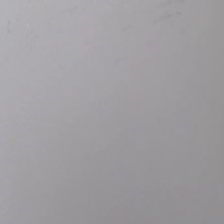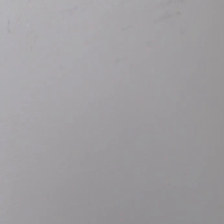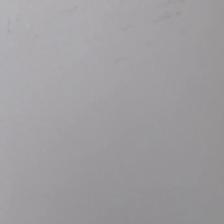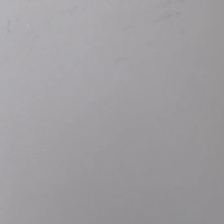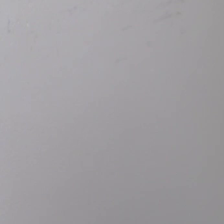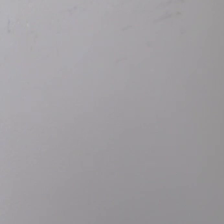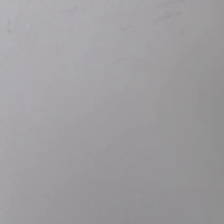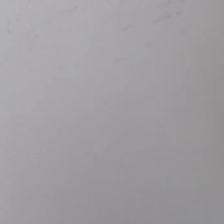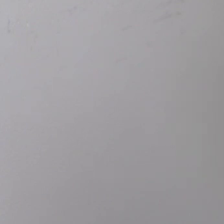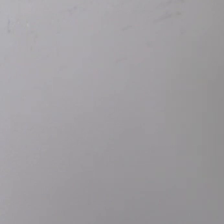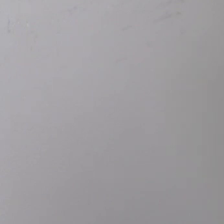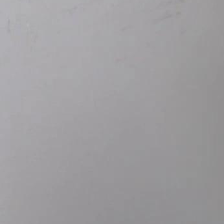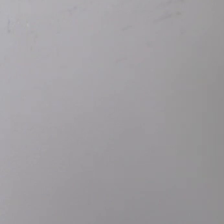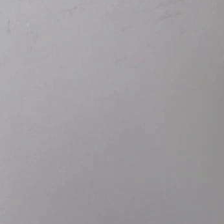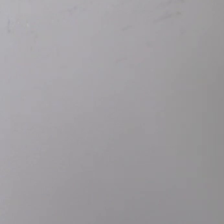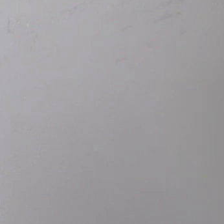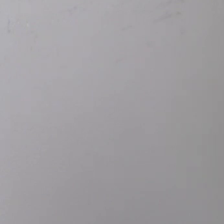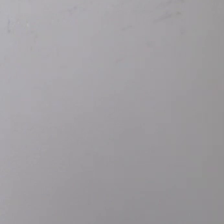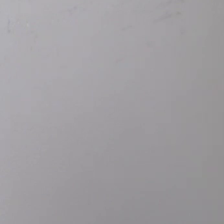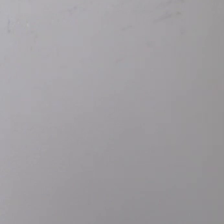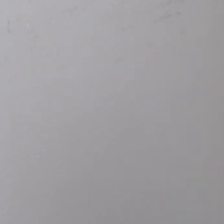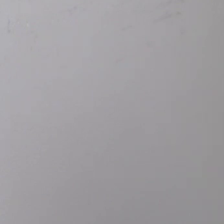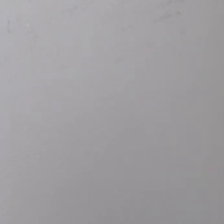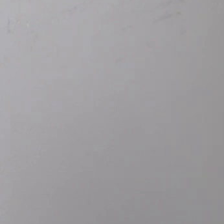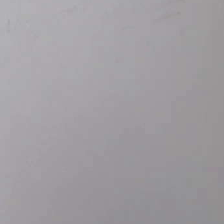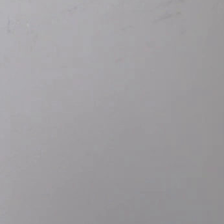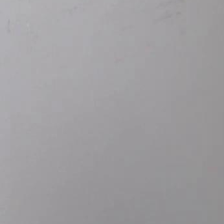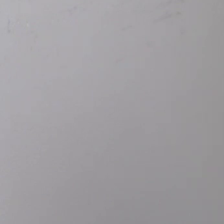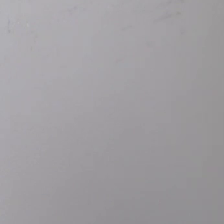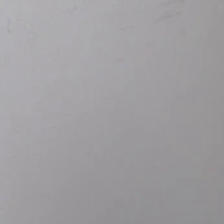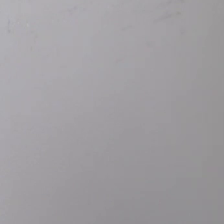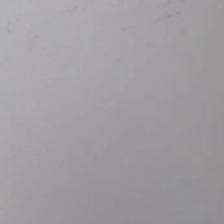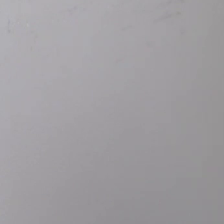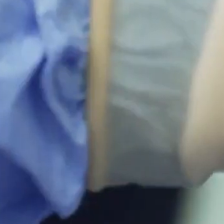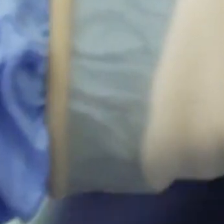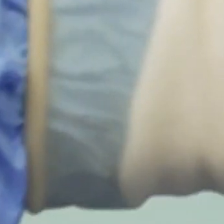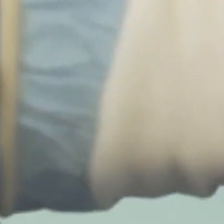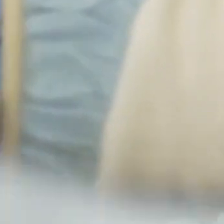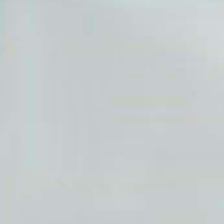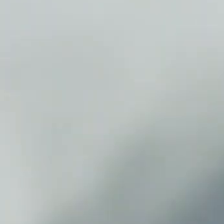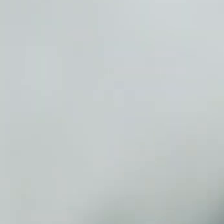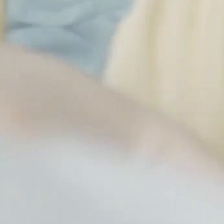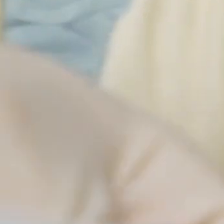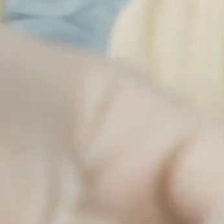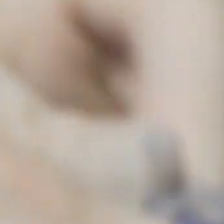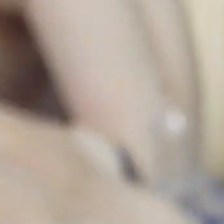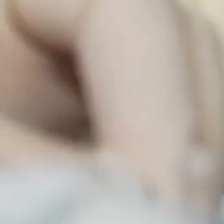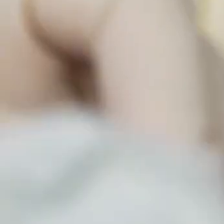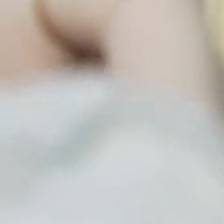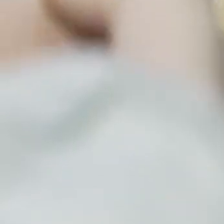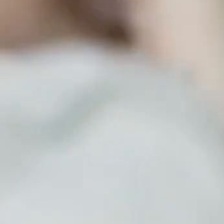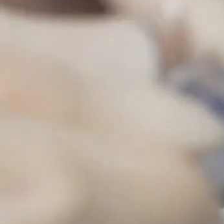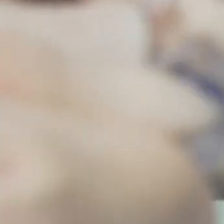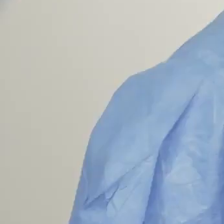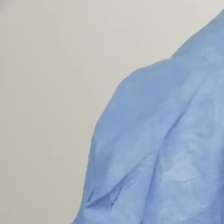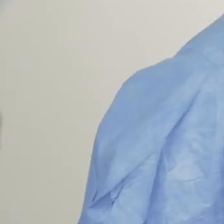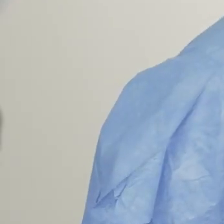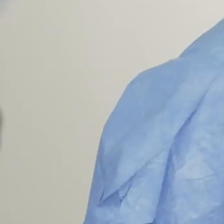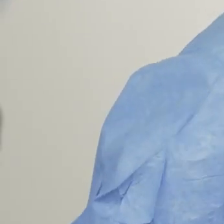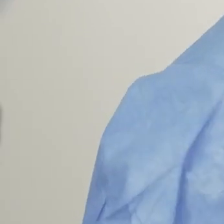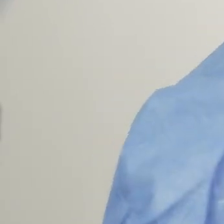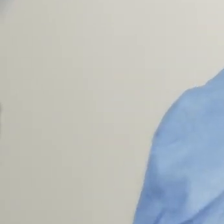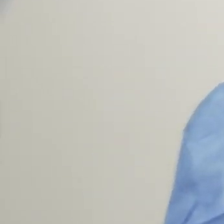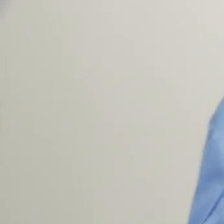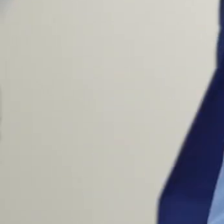this big, instead of 3 feet long, that's delivered in a non-surgical way. It's delivered by catheters without incisions.